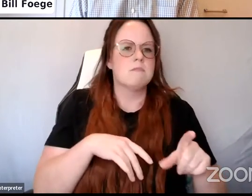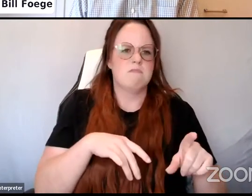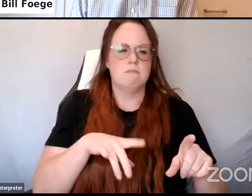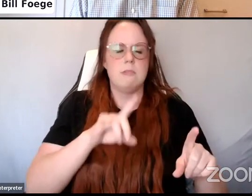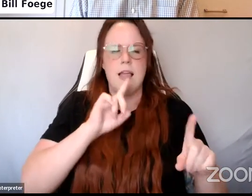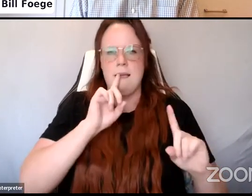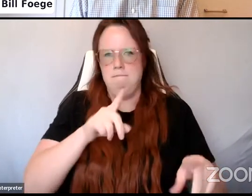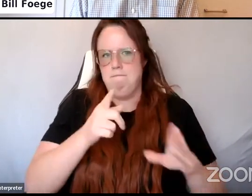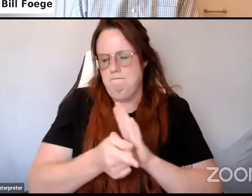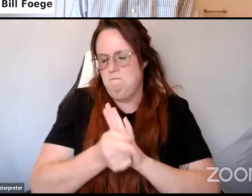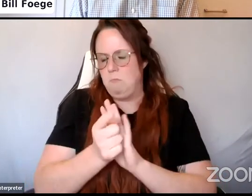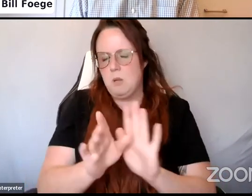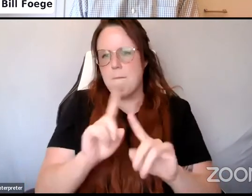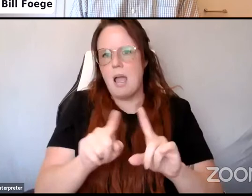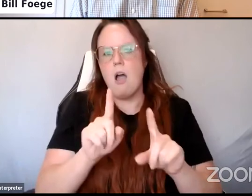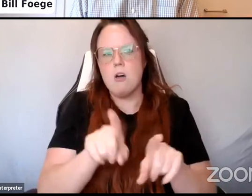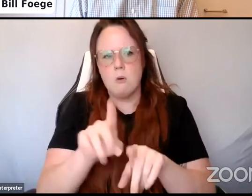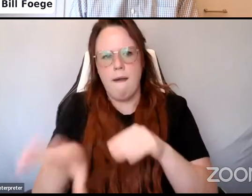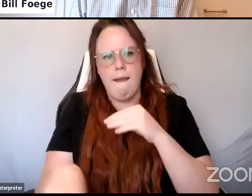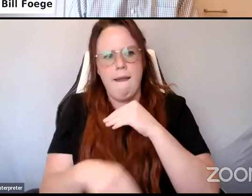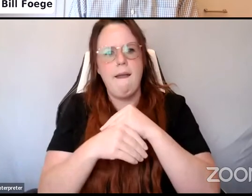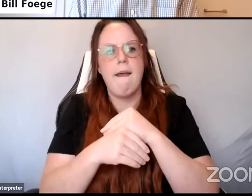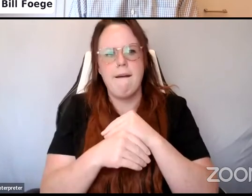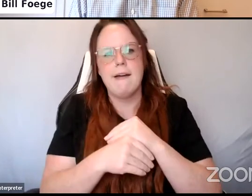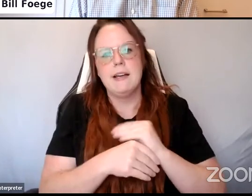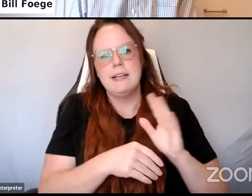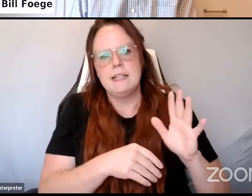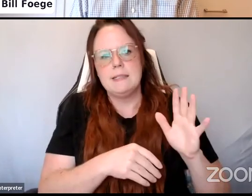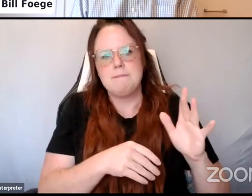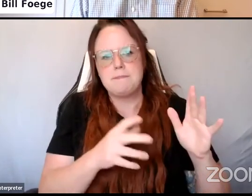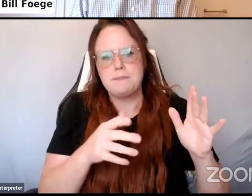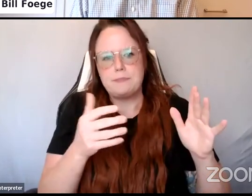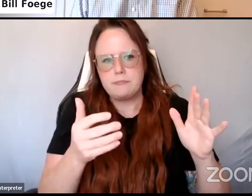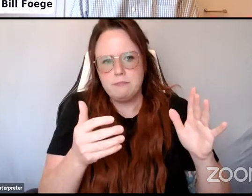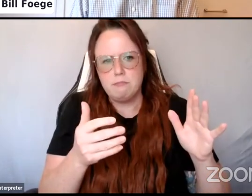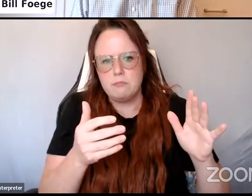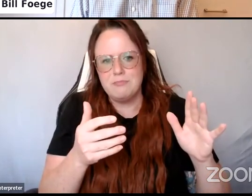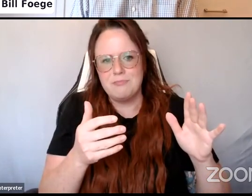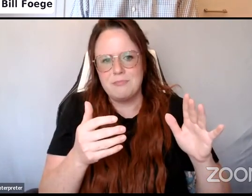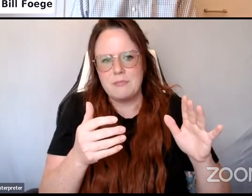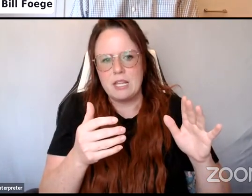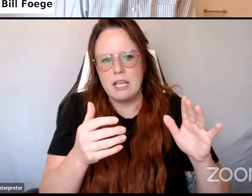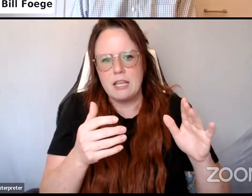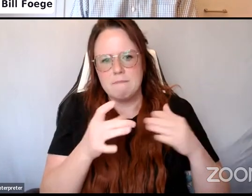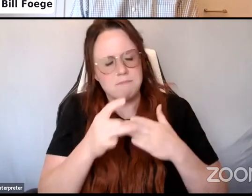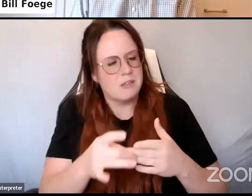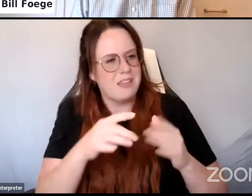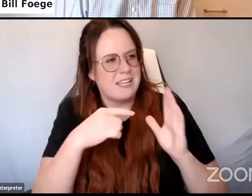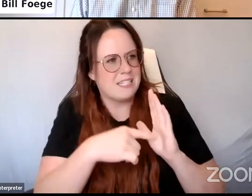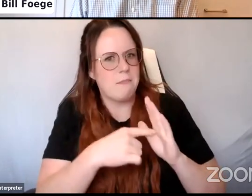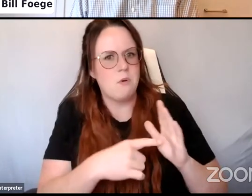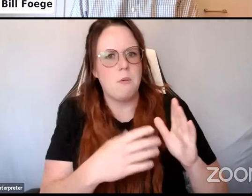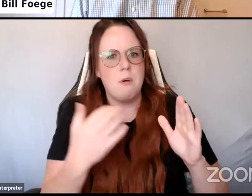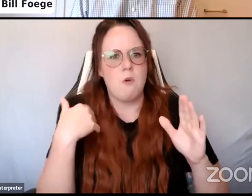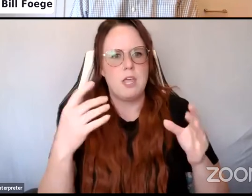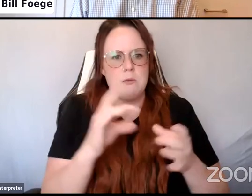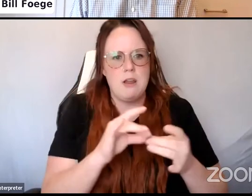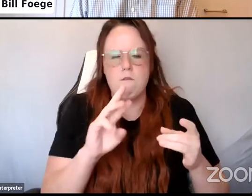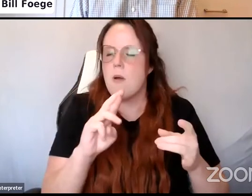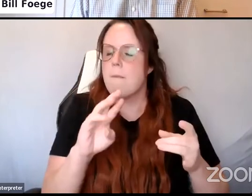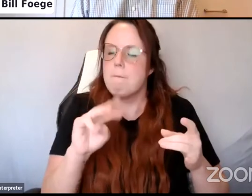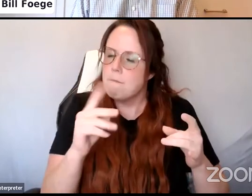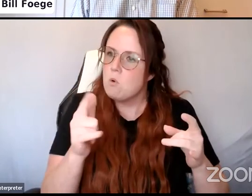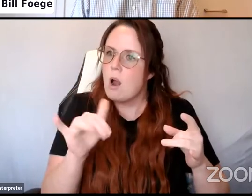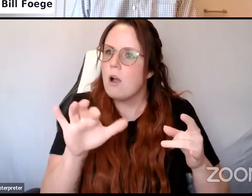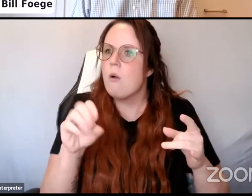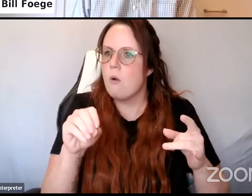but I just want to add on you know and kind of taking from the example that you gave for Morocco that I think you